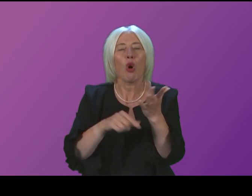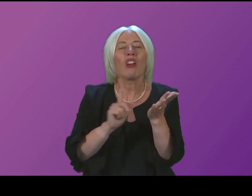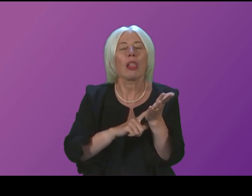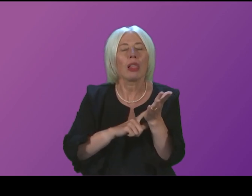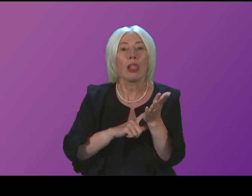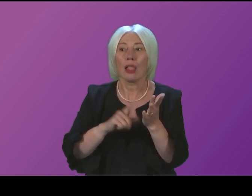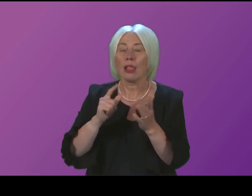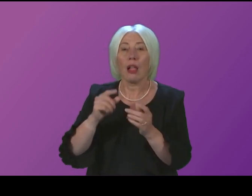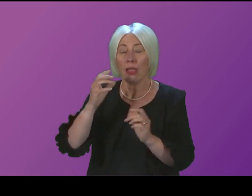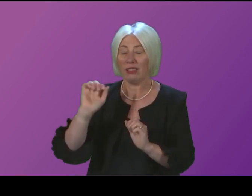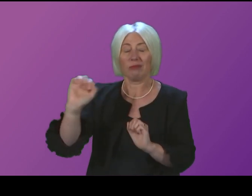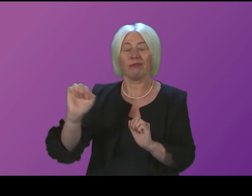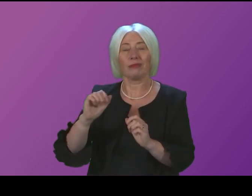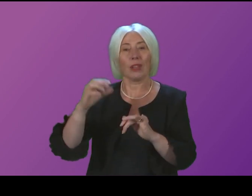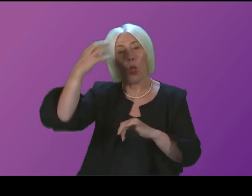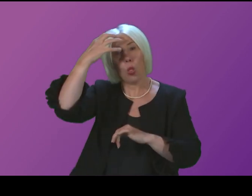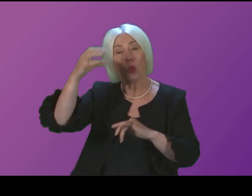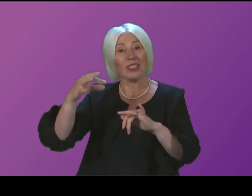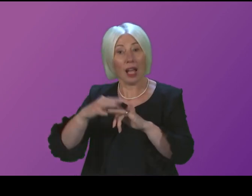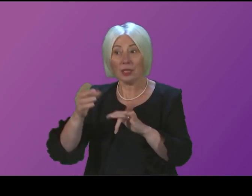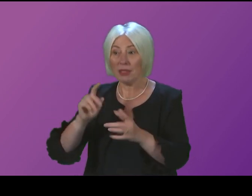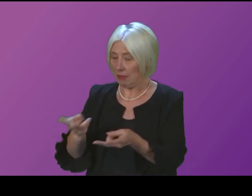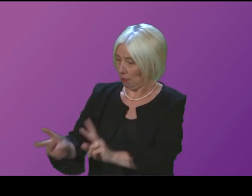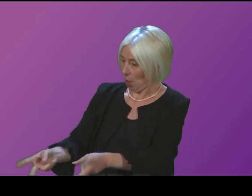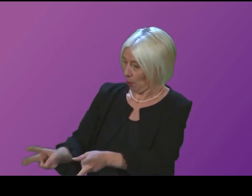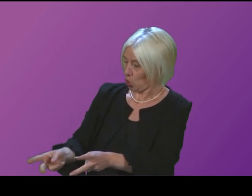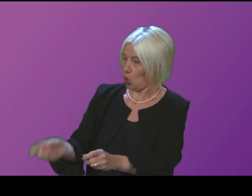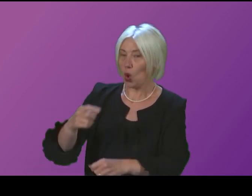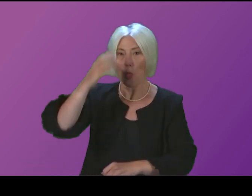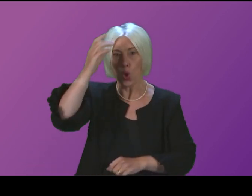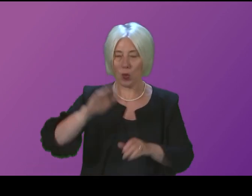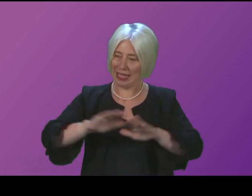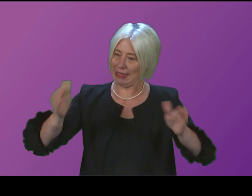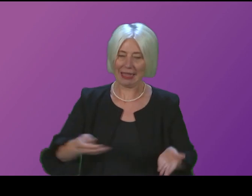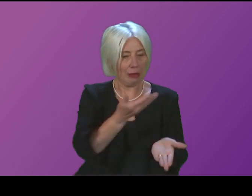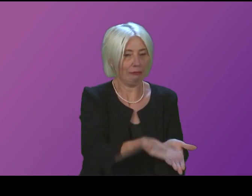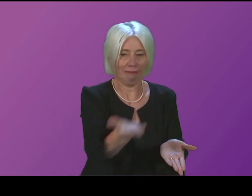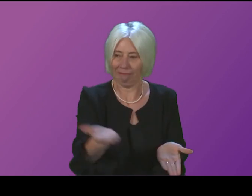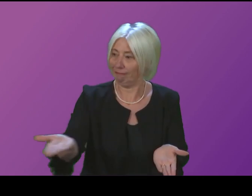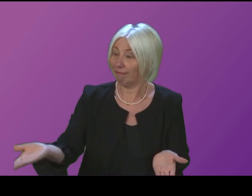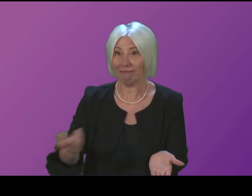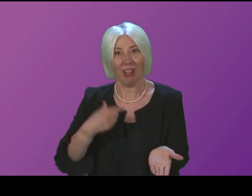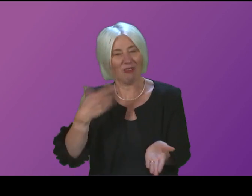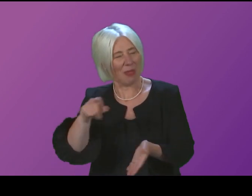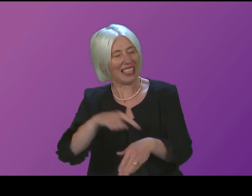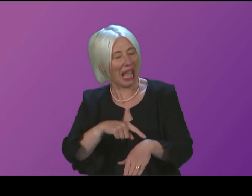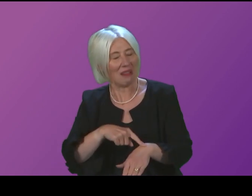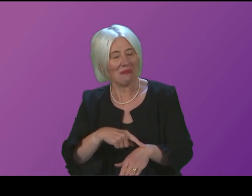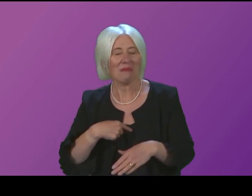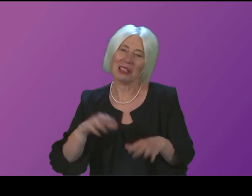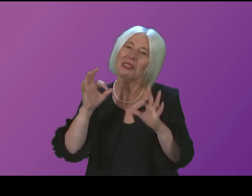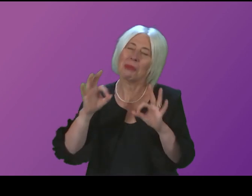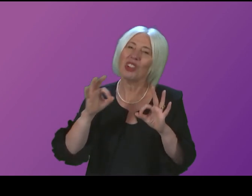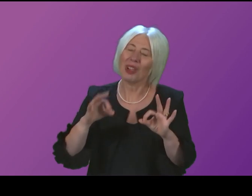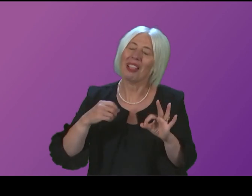the table. These are memories I treasure too. Special times in what was